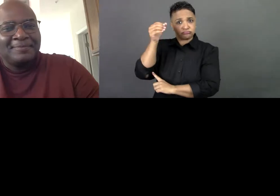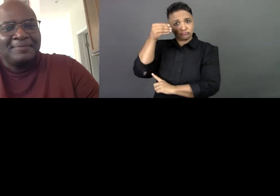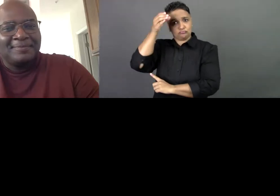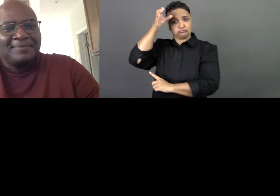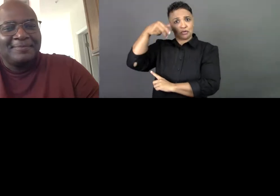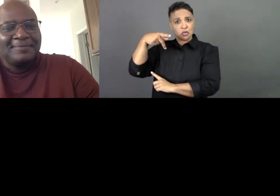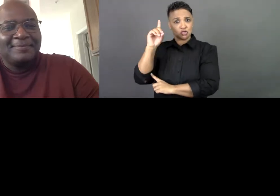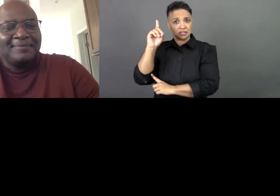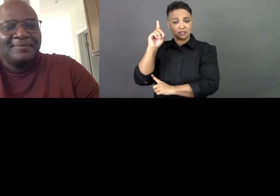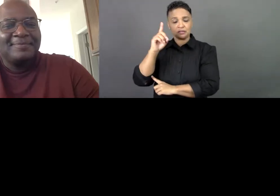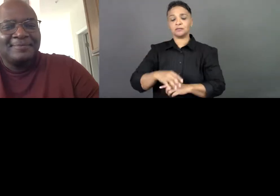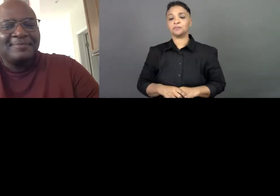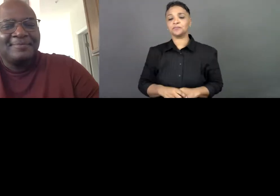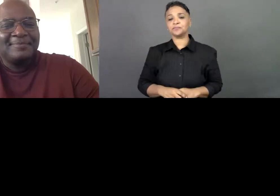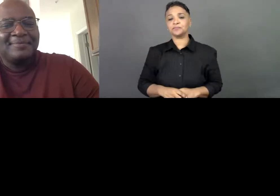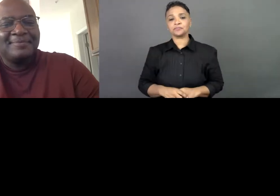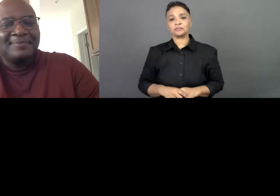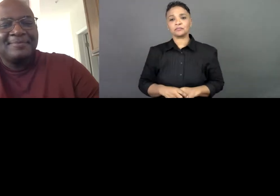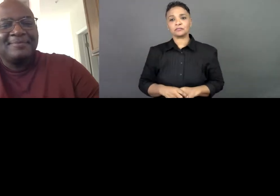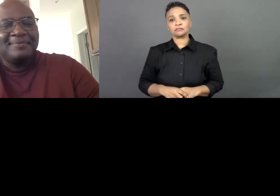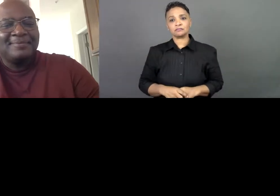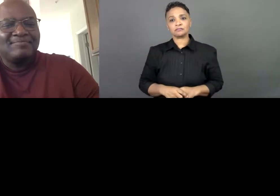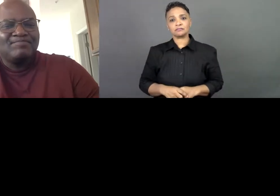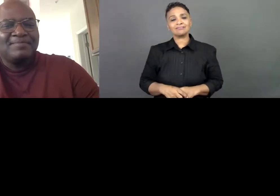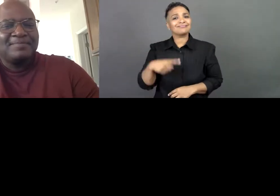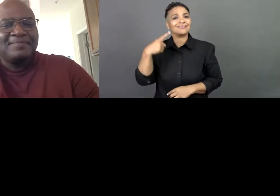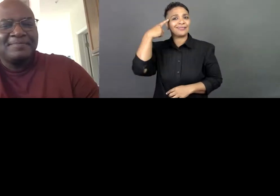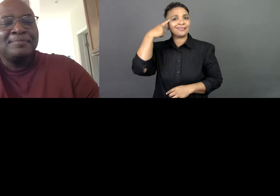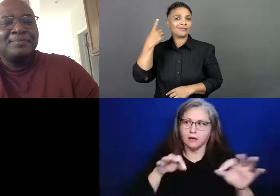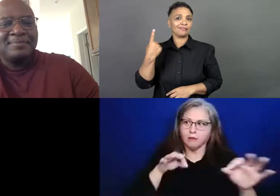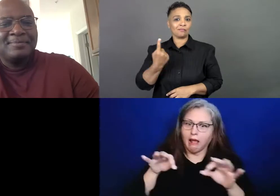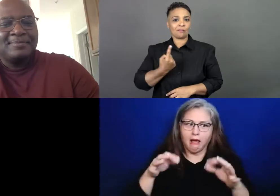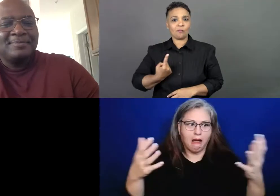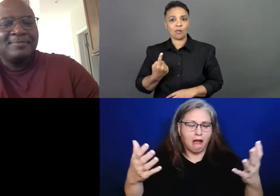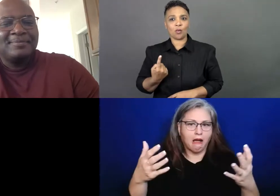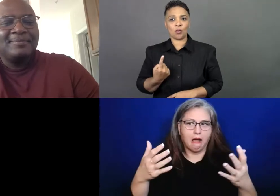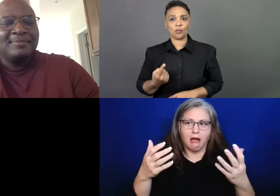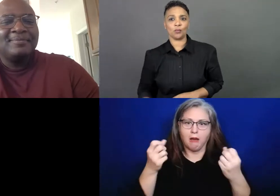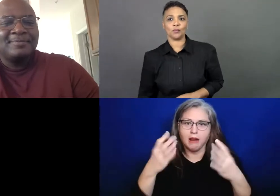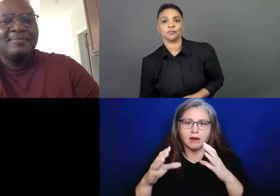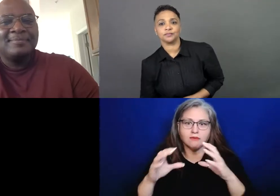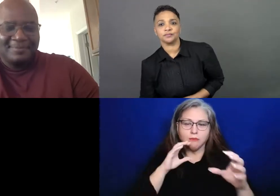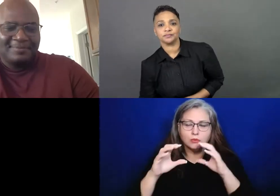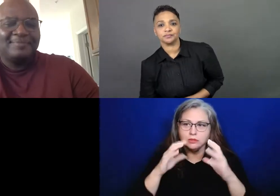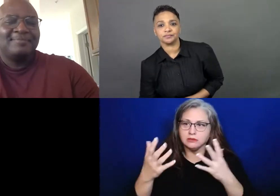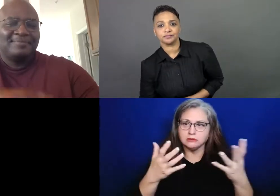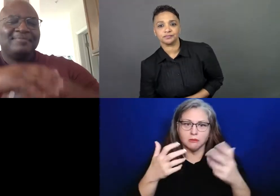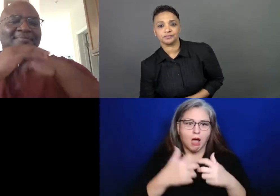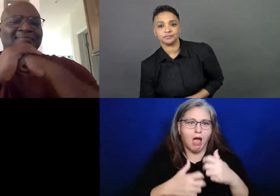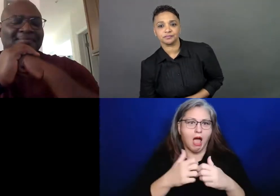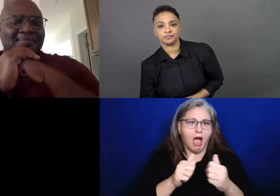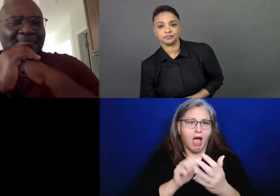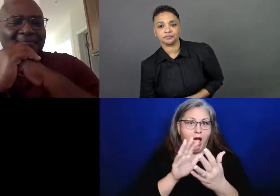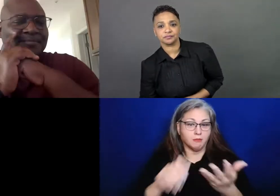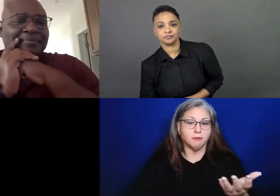can't alone, where's explanation, lot of communication problems